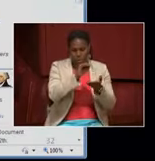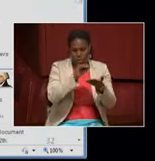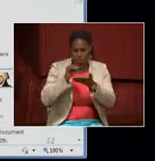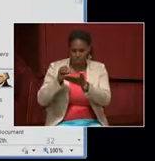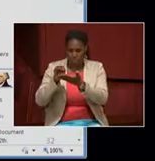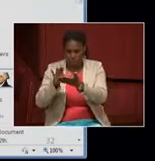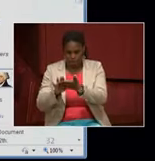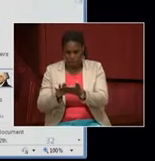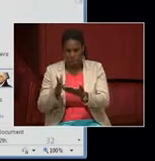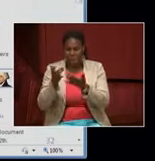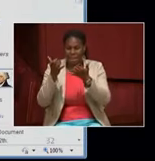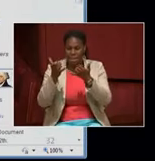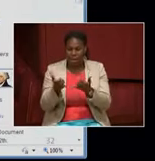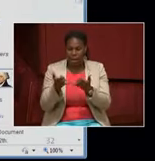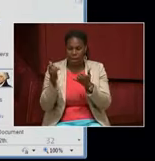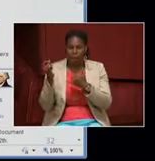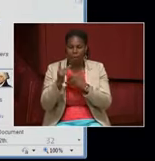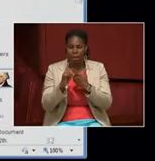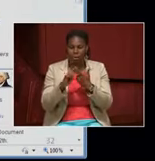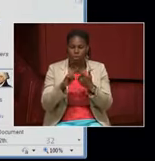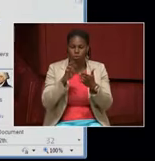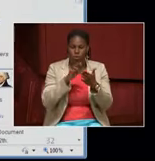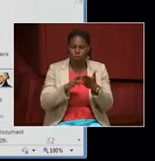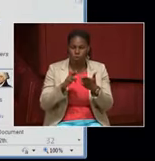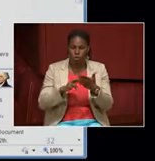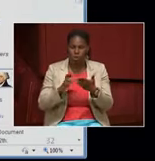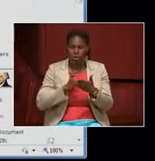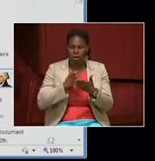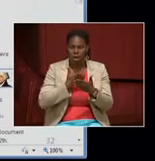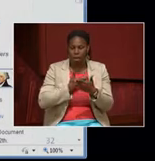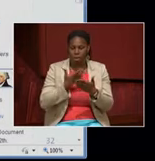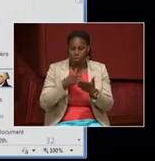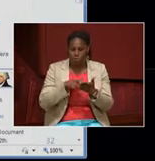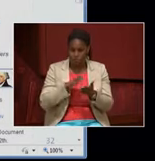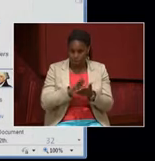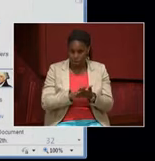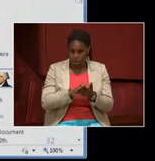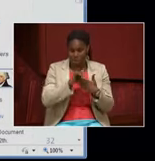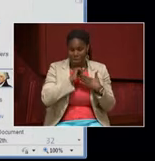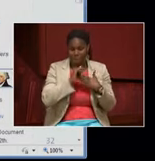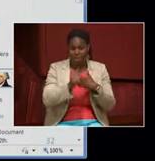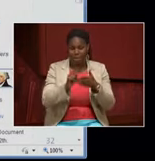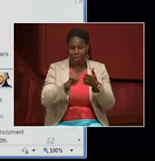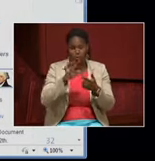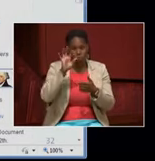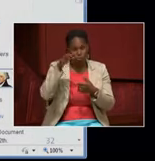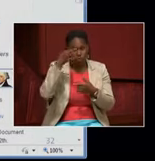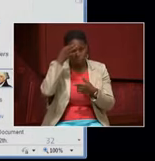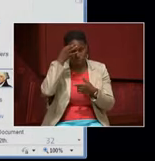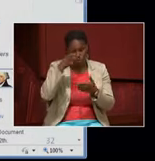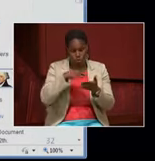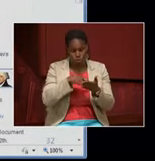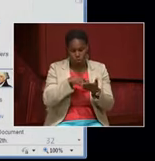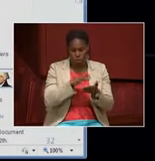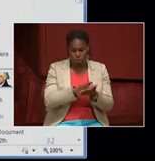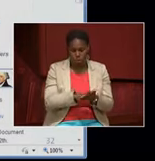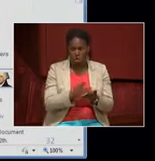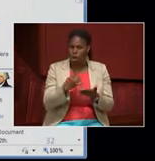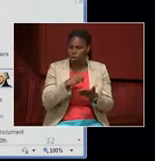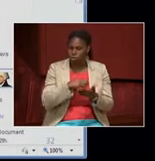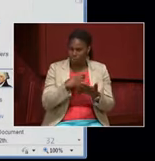Alrighty, so now we're back again to the Research Our Records, Guide to Federal Records. We do have these in published